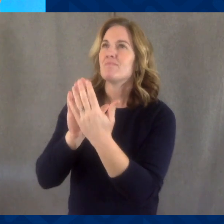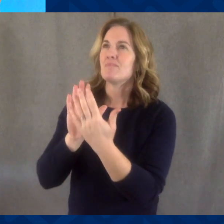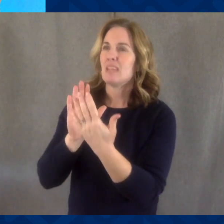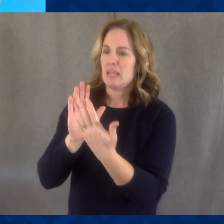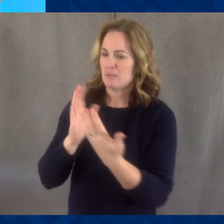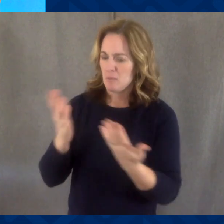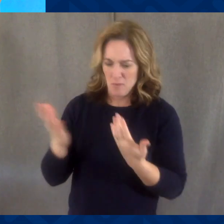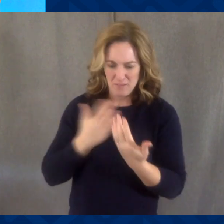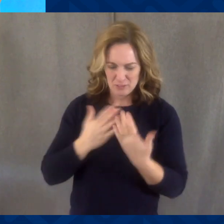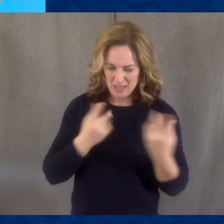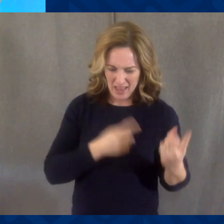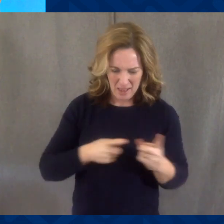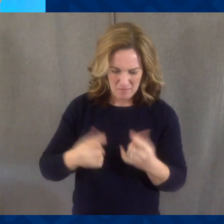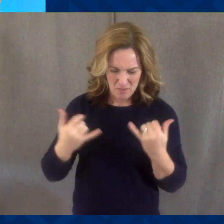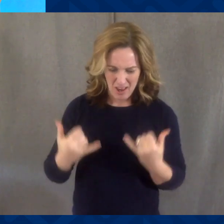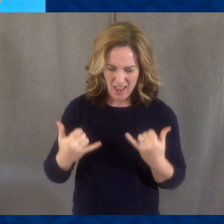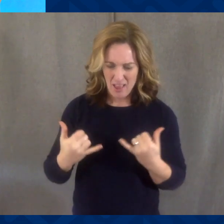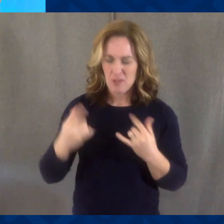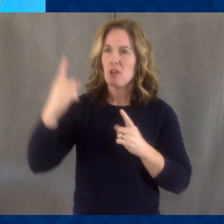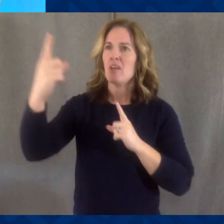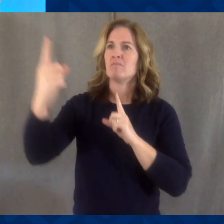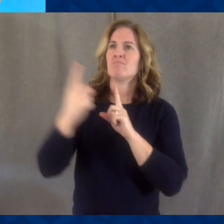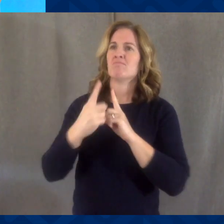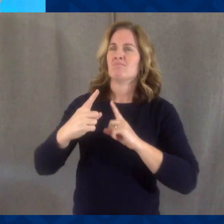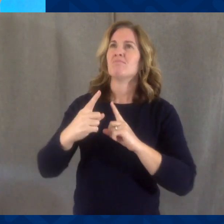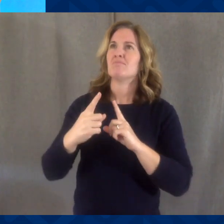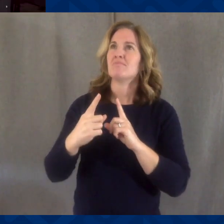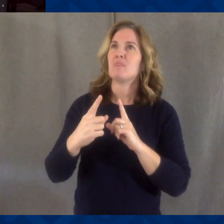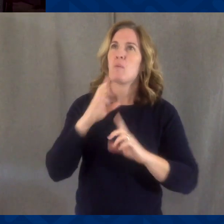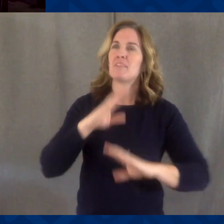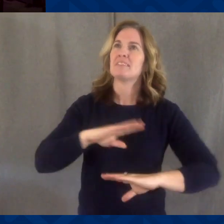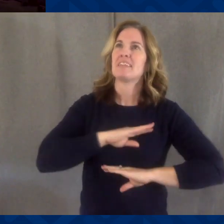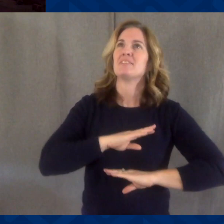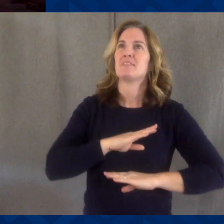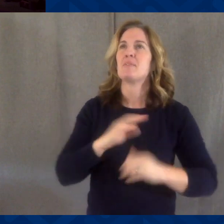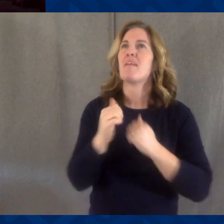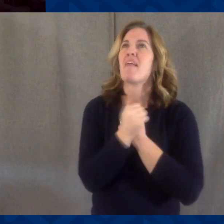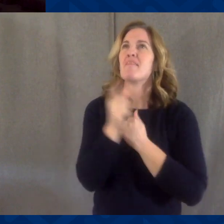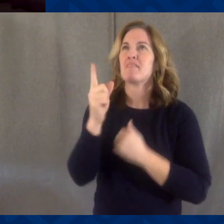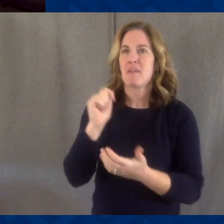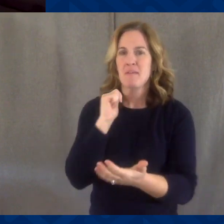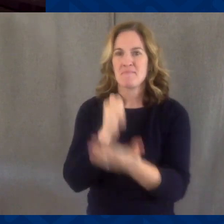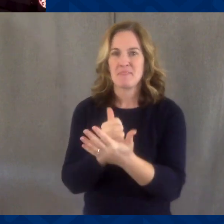Lord? We love you. Amen.